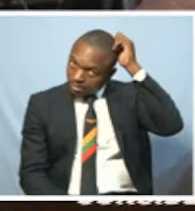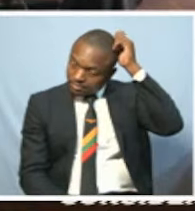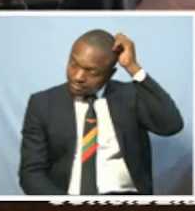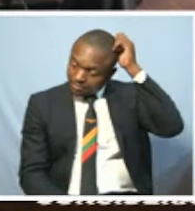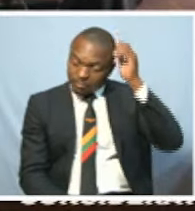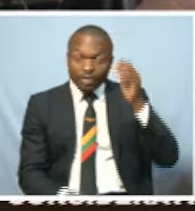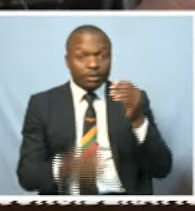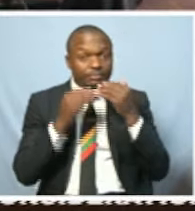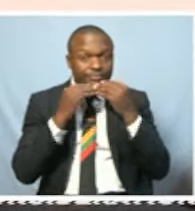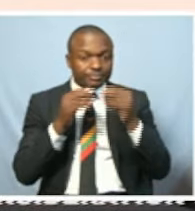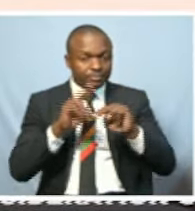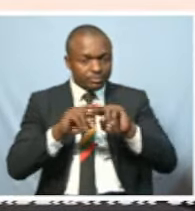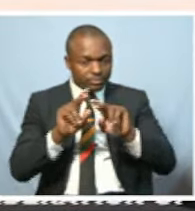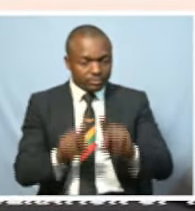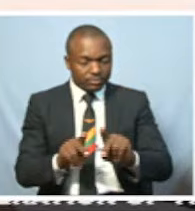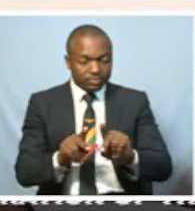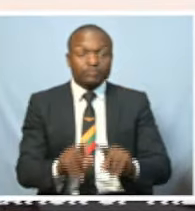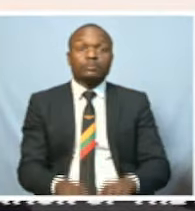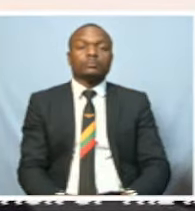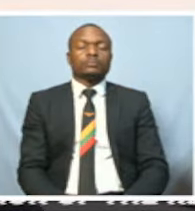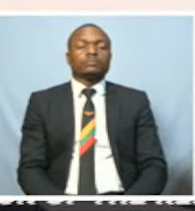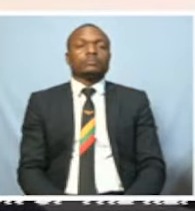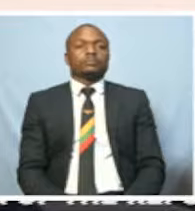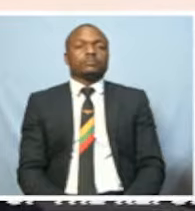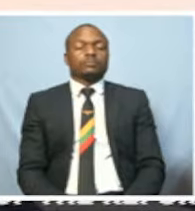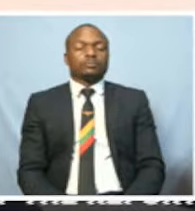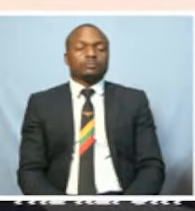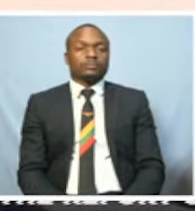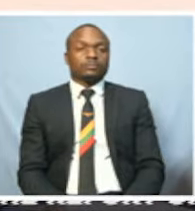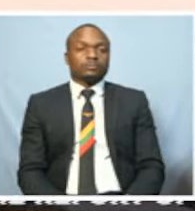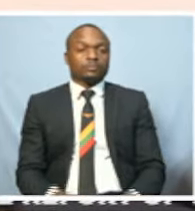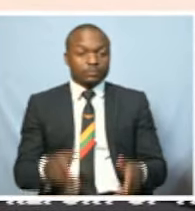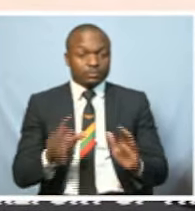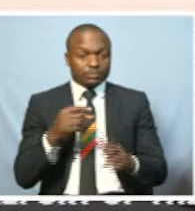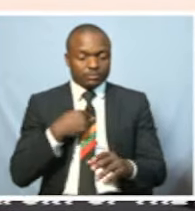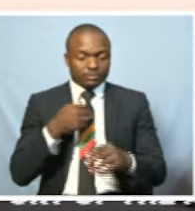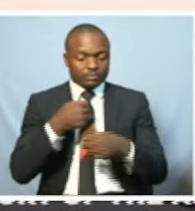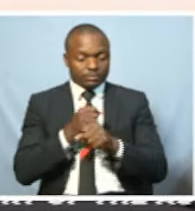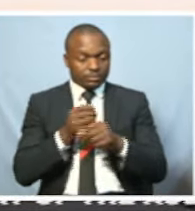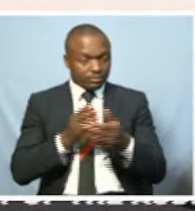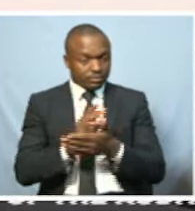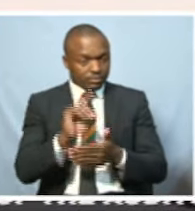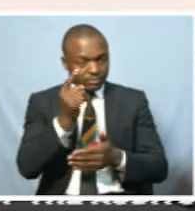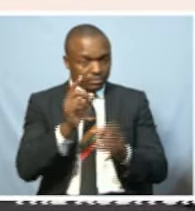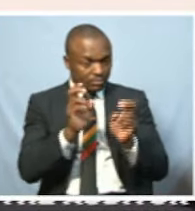Thank you very much, Chair. So allow me to make a correction. The first